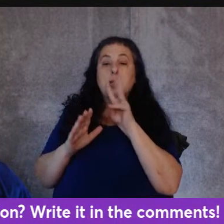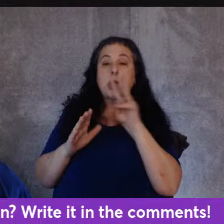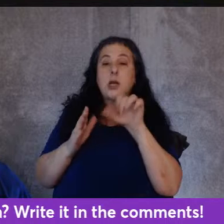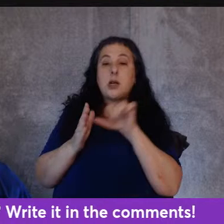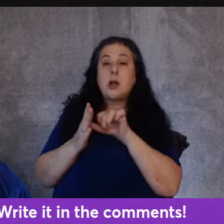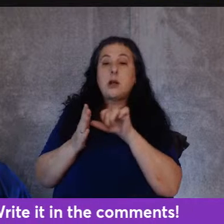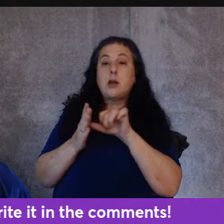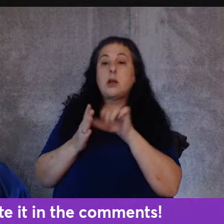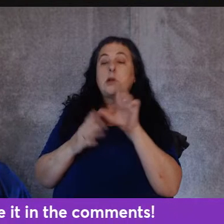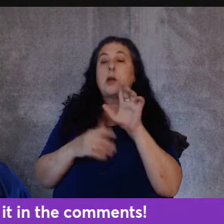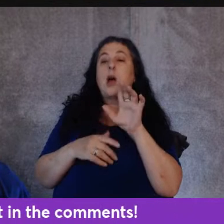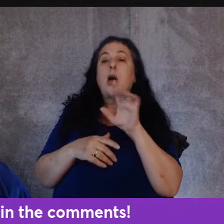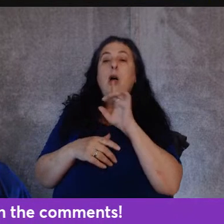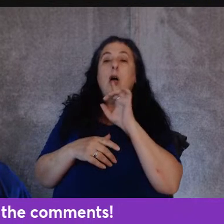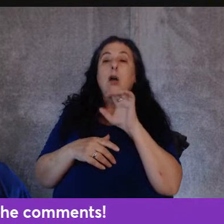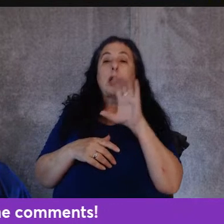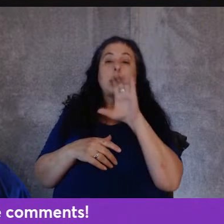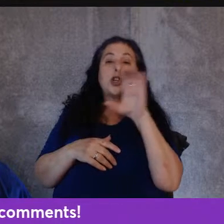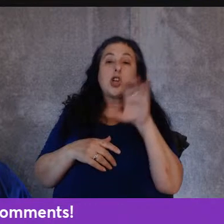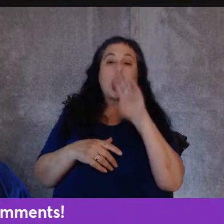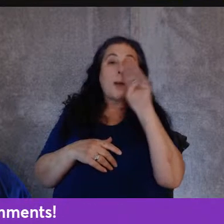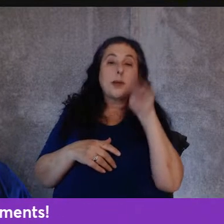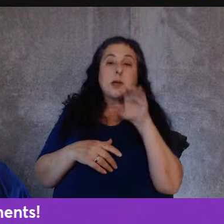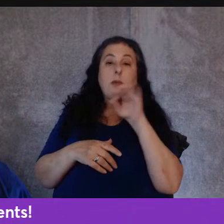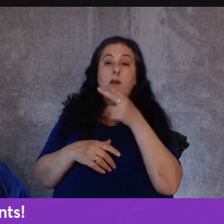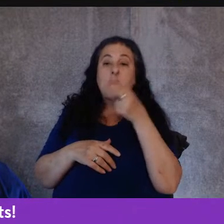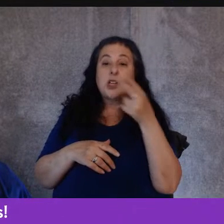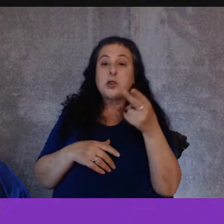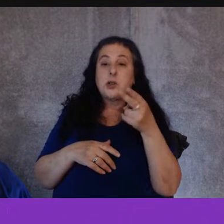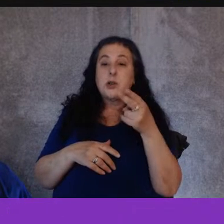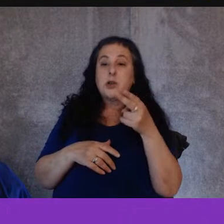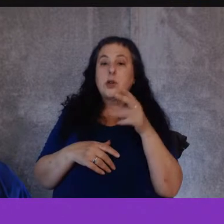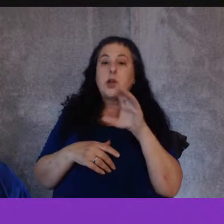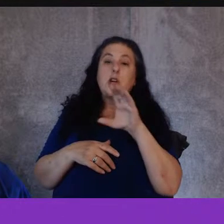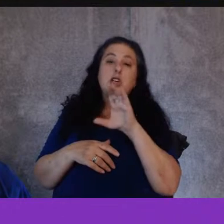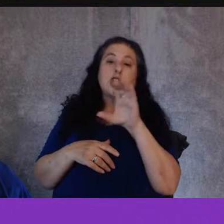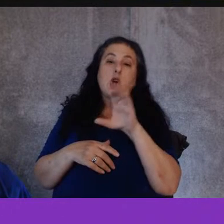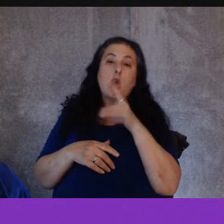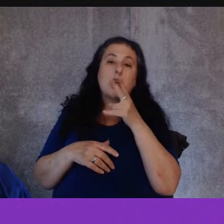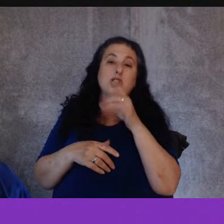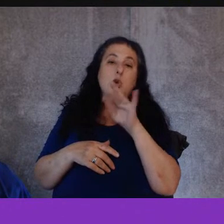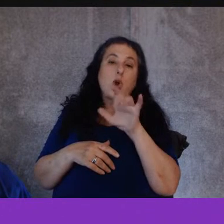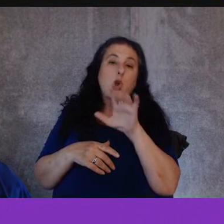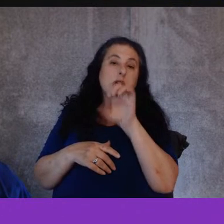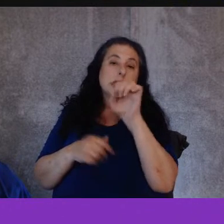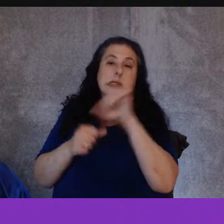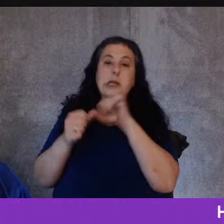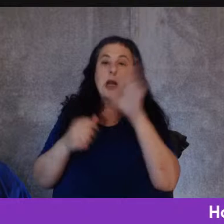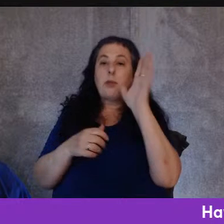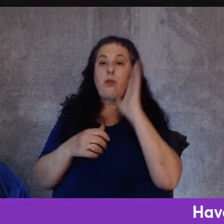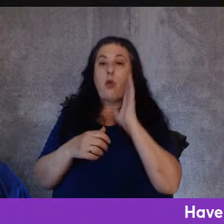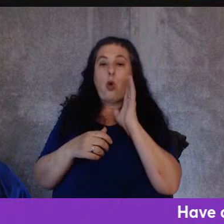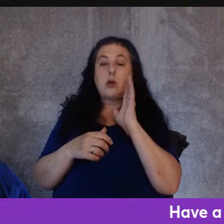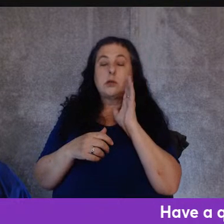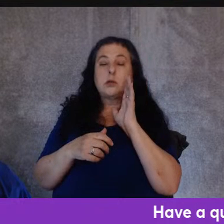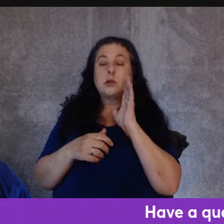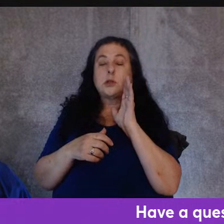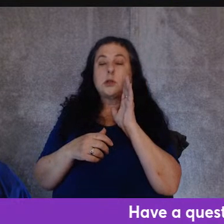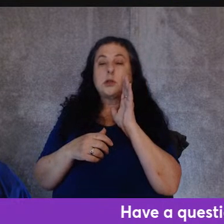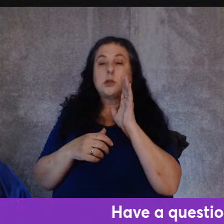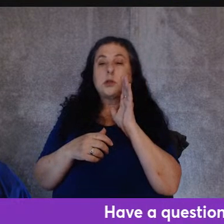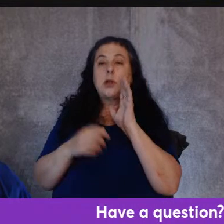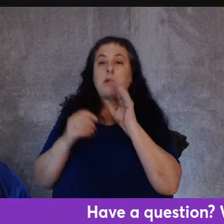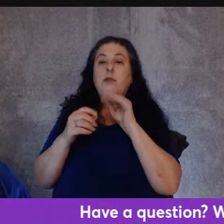are the Chicago Museum of History, used to be the Chicago Historical Society. They have a very extensive